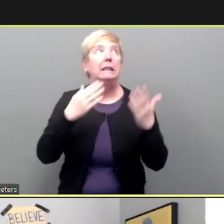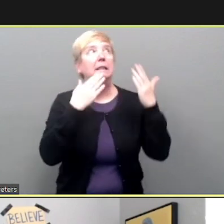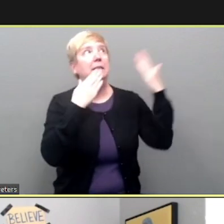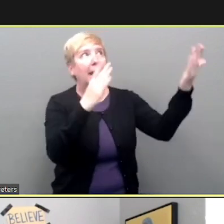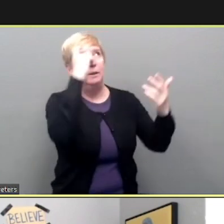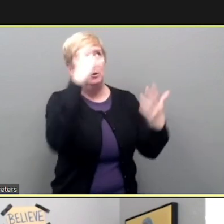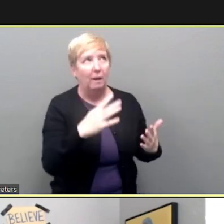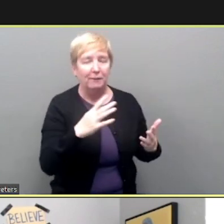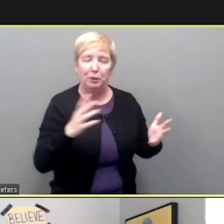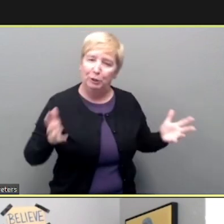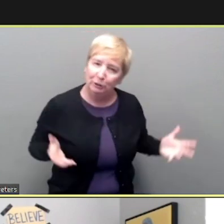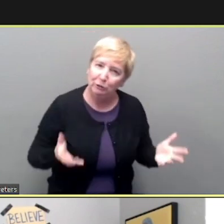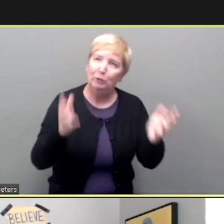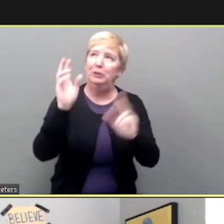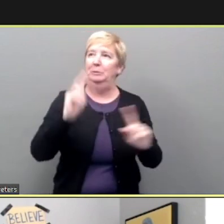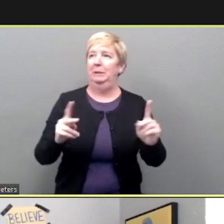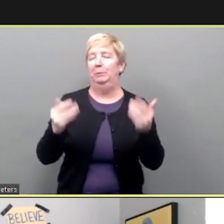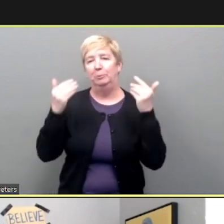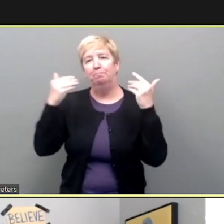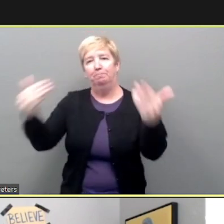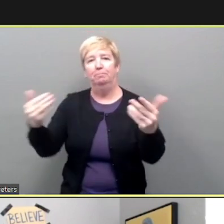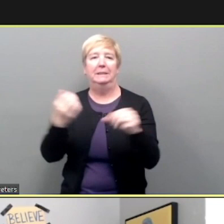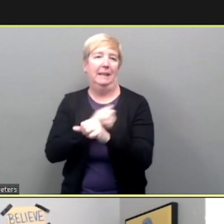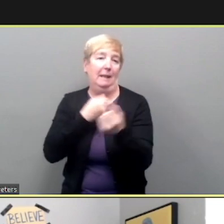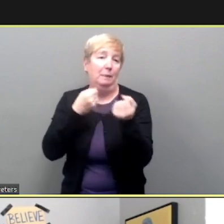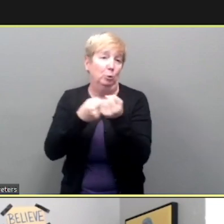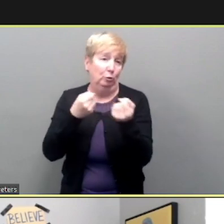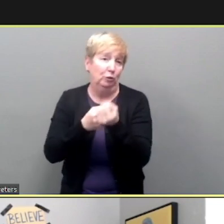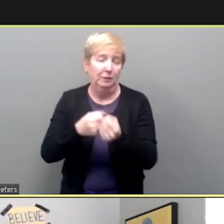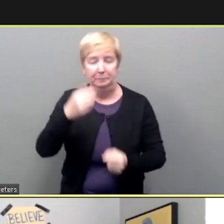get vaccinated for their boosters. Next slide.